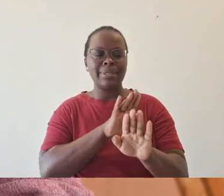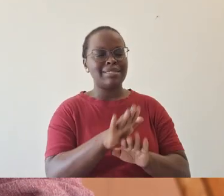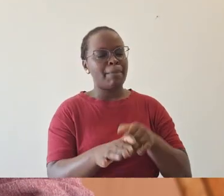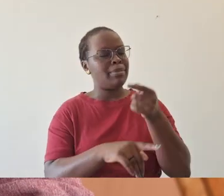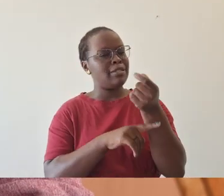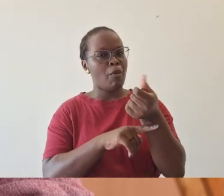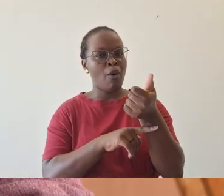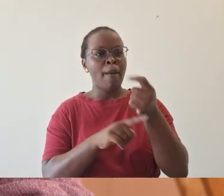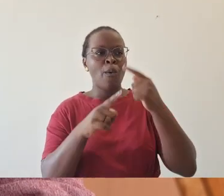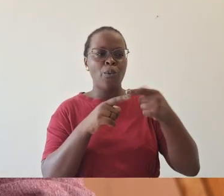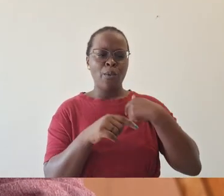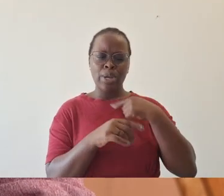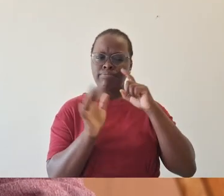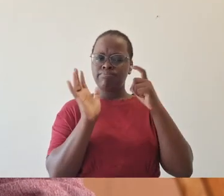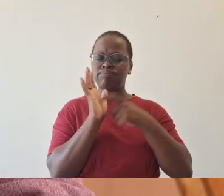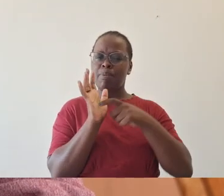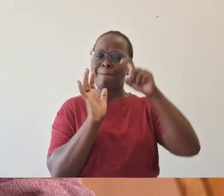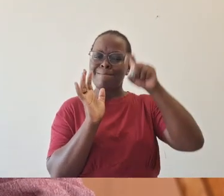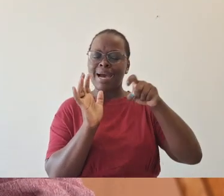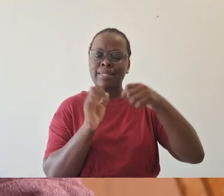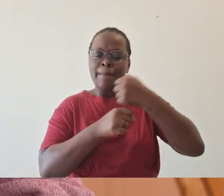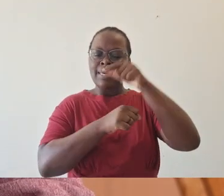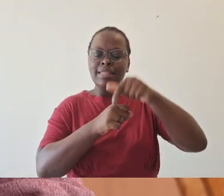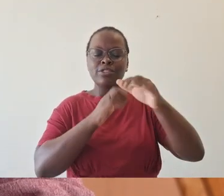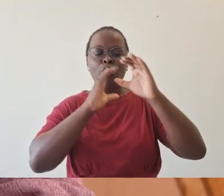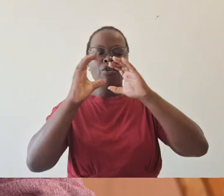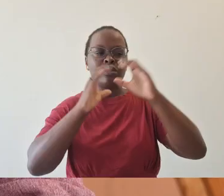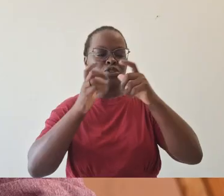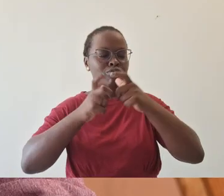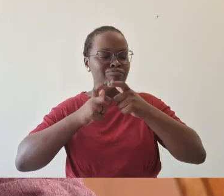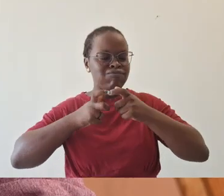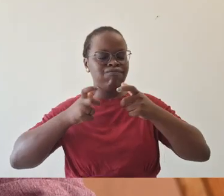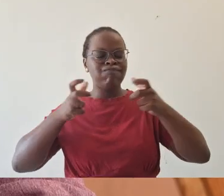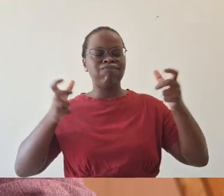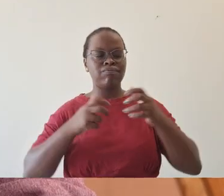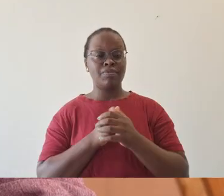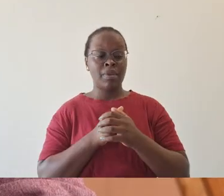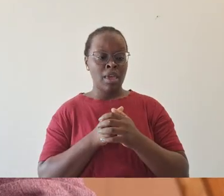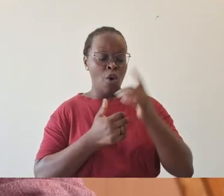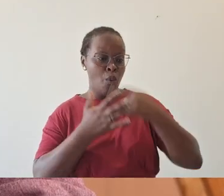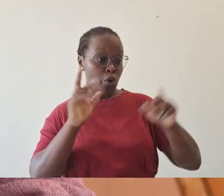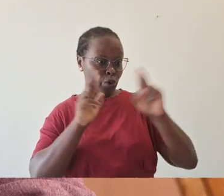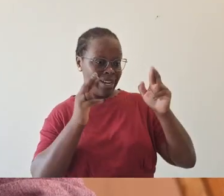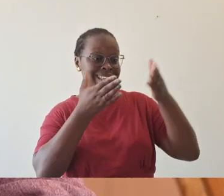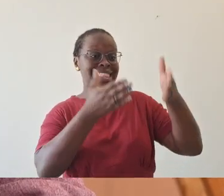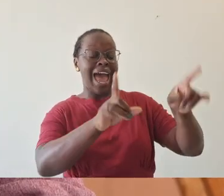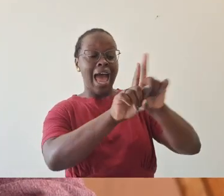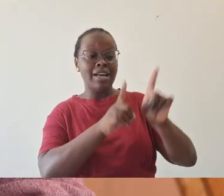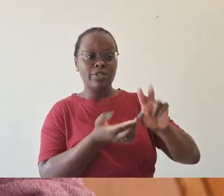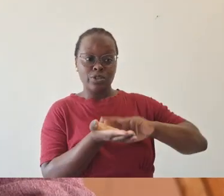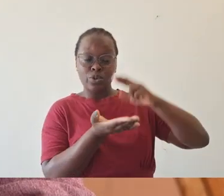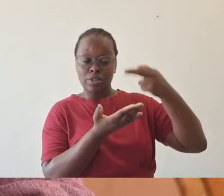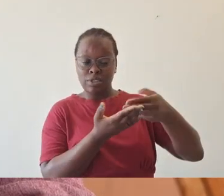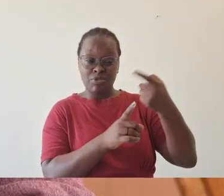this a much bigger conversation in connecting the dots, especially between what already exists as resources,